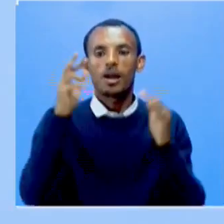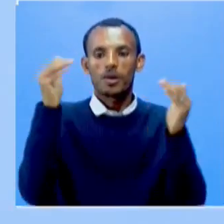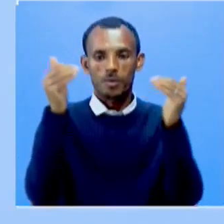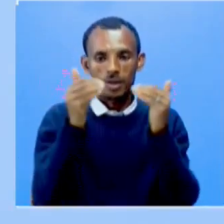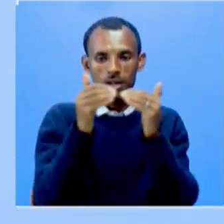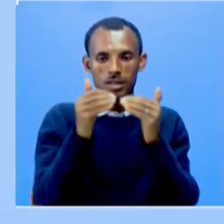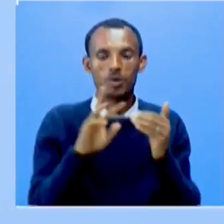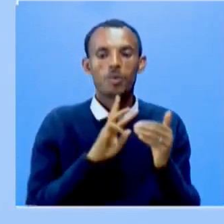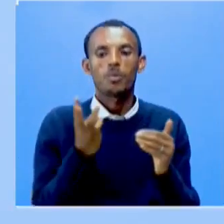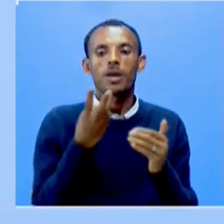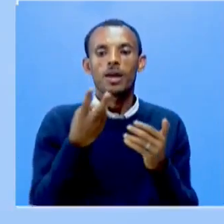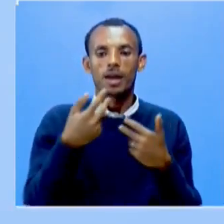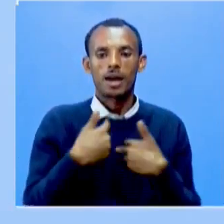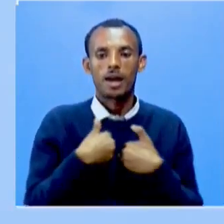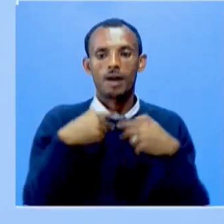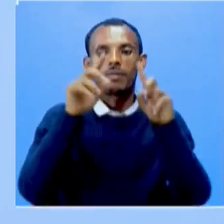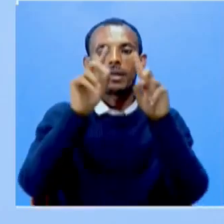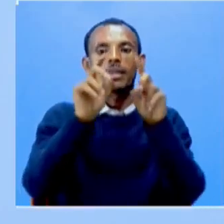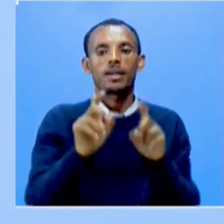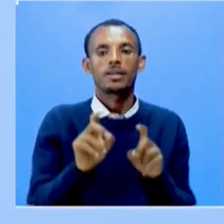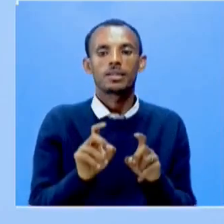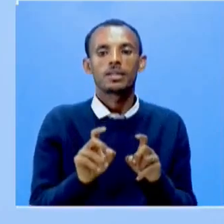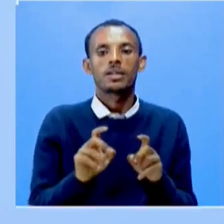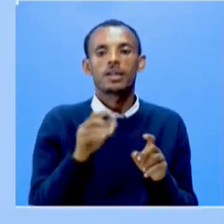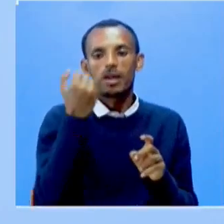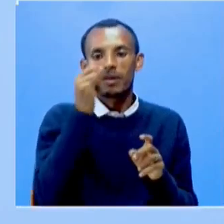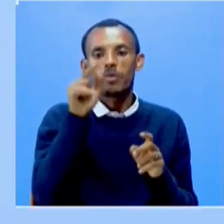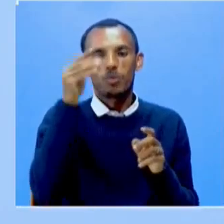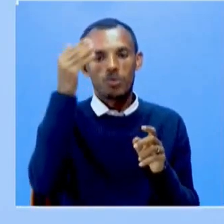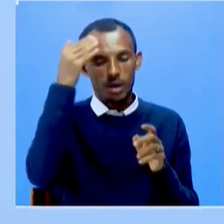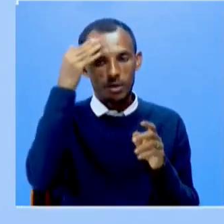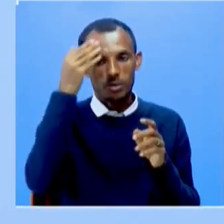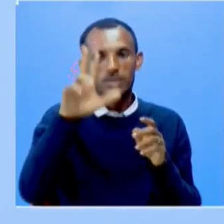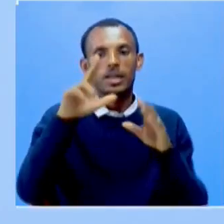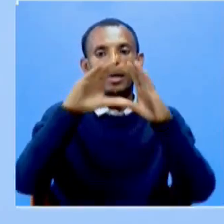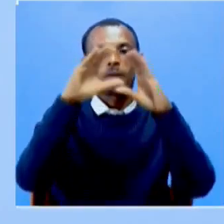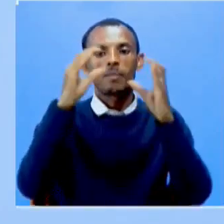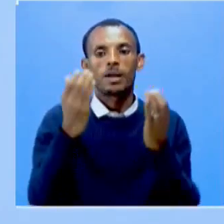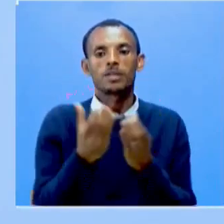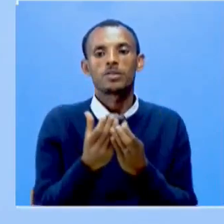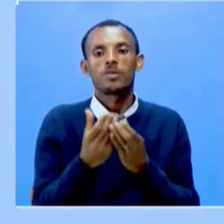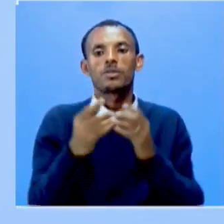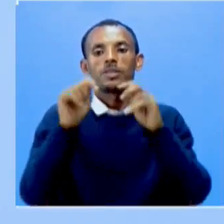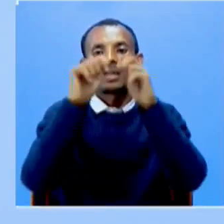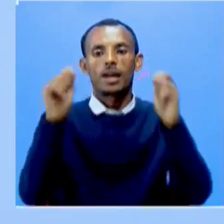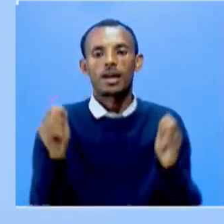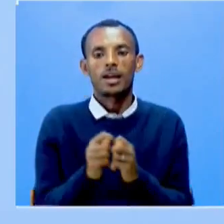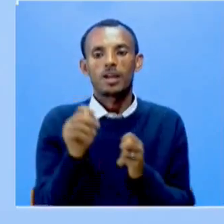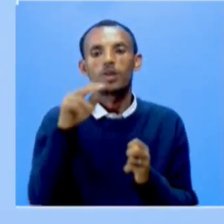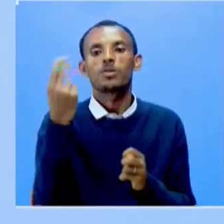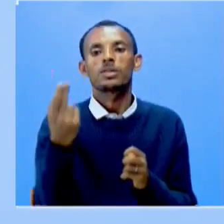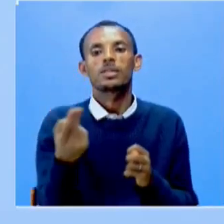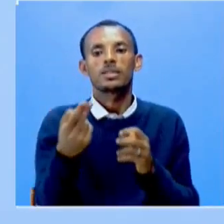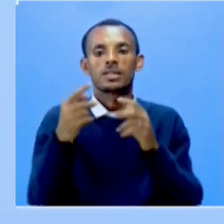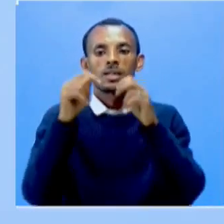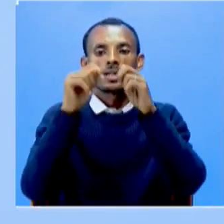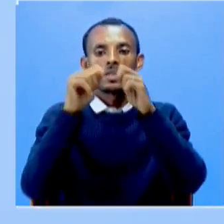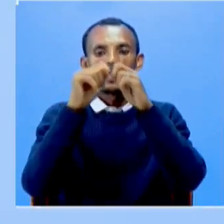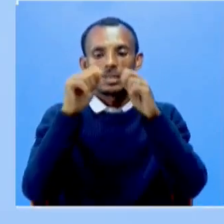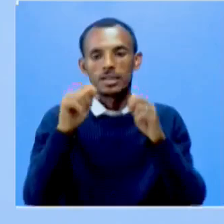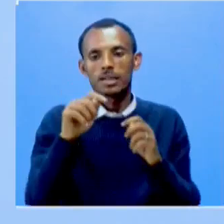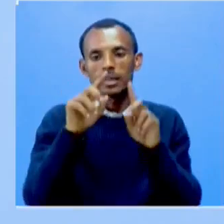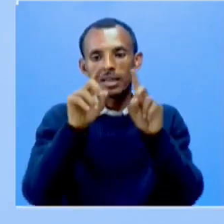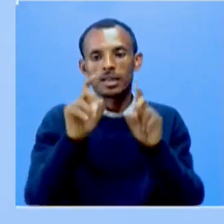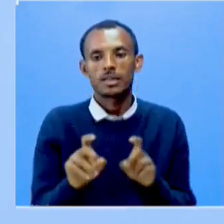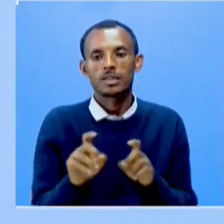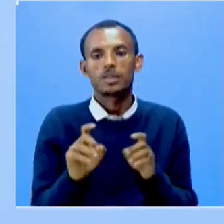have a test. If you know 3 parts of the two triangles, using the test, we can judge whether the triangles